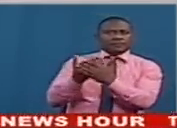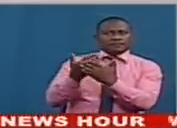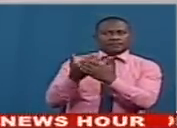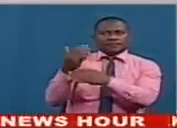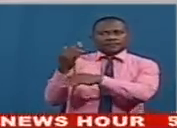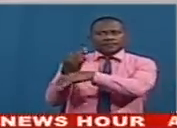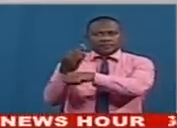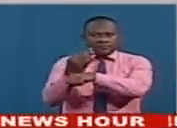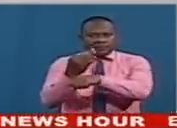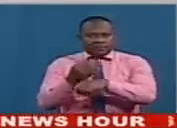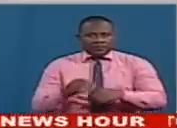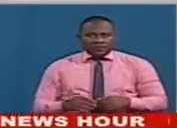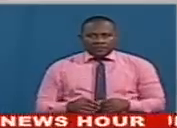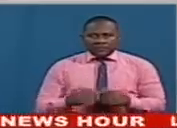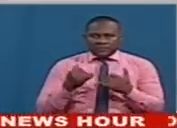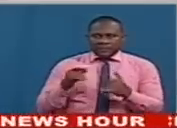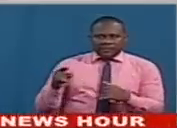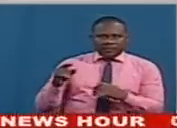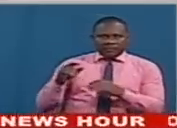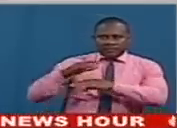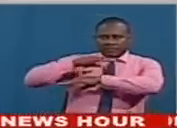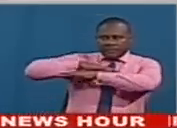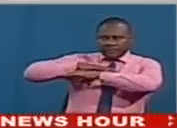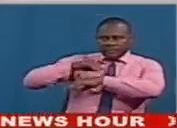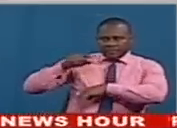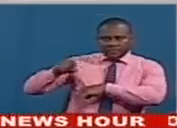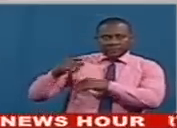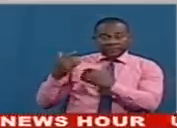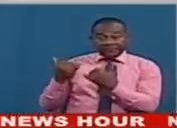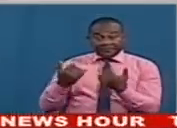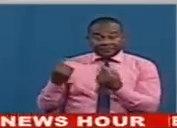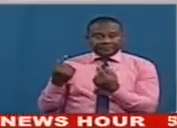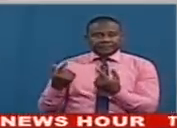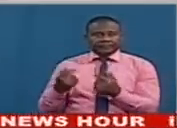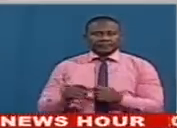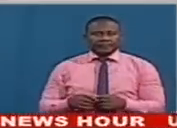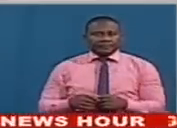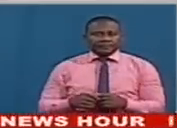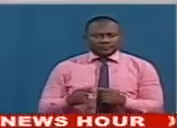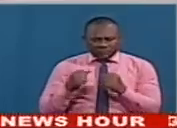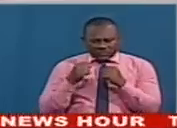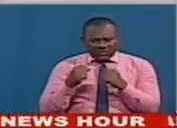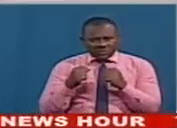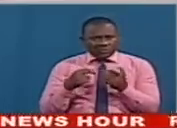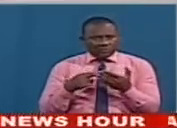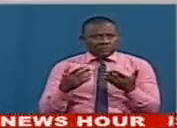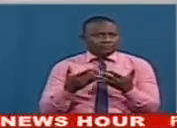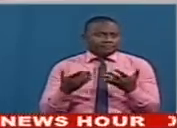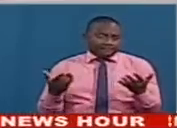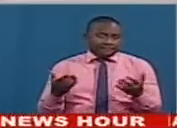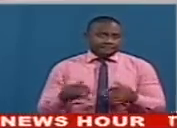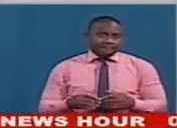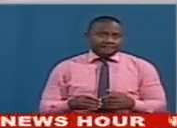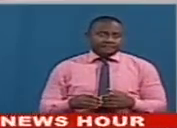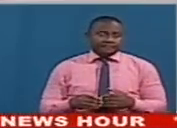viability. For now, the Secretariat is focusing on the selection of projects with strong raw material base. Addressing a news conference